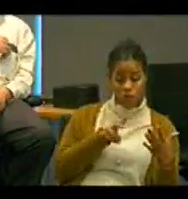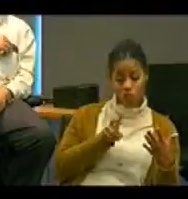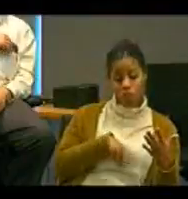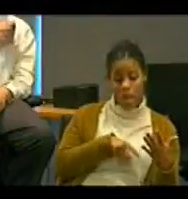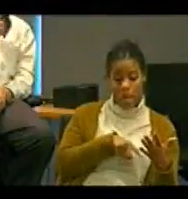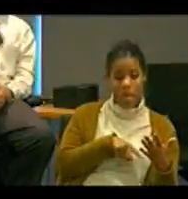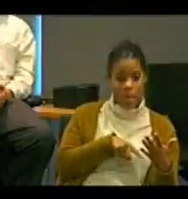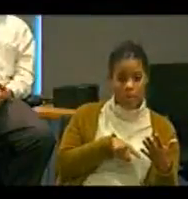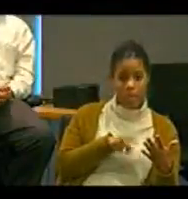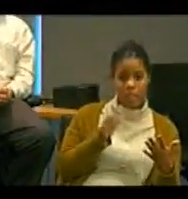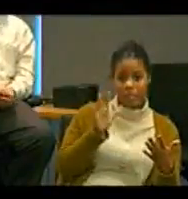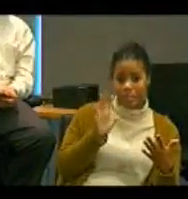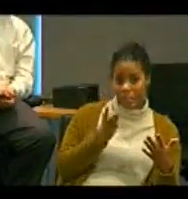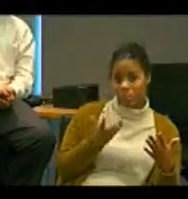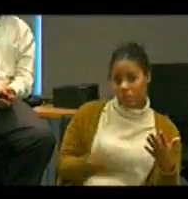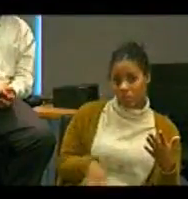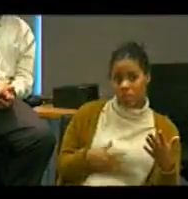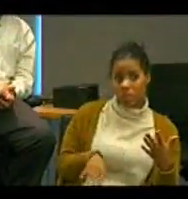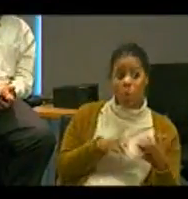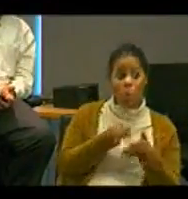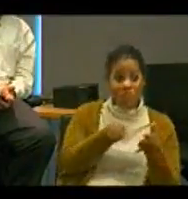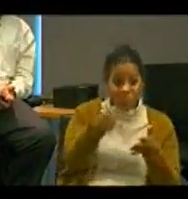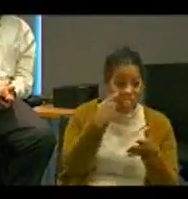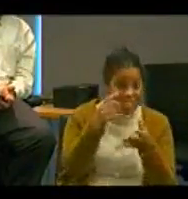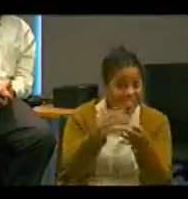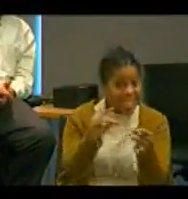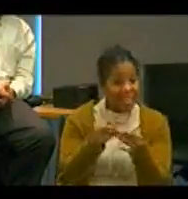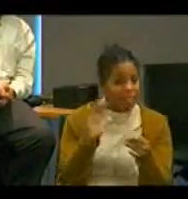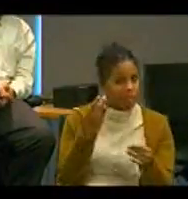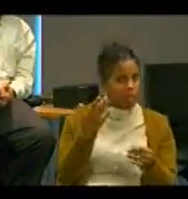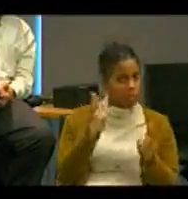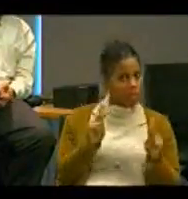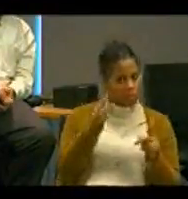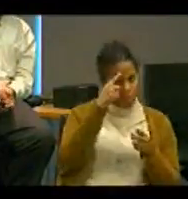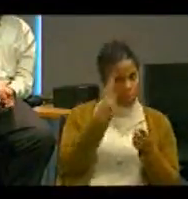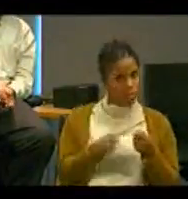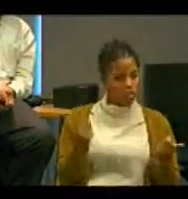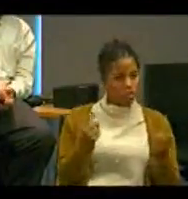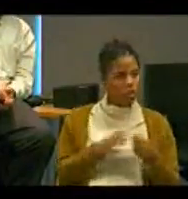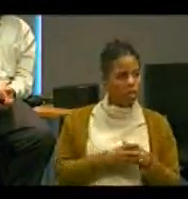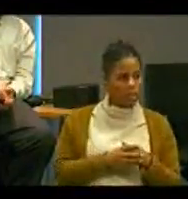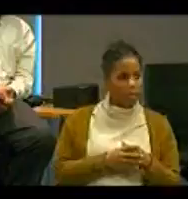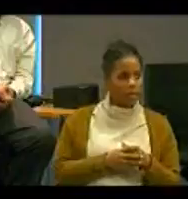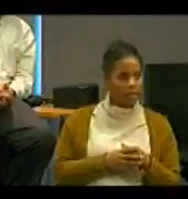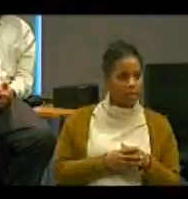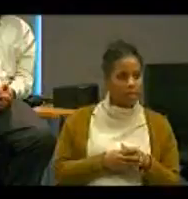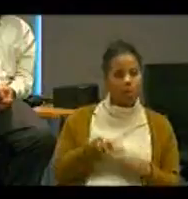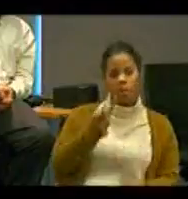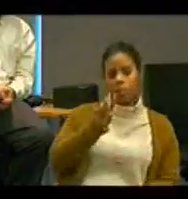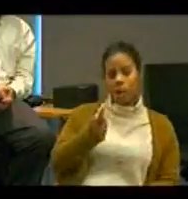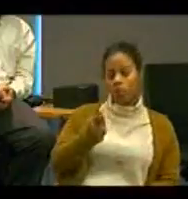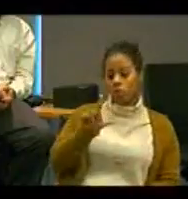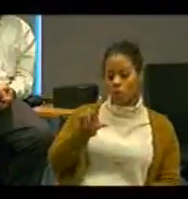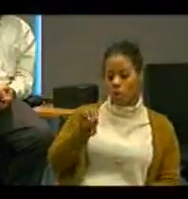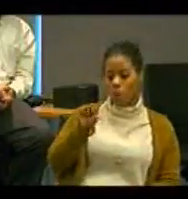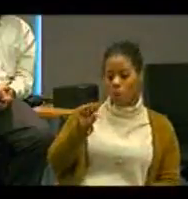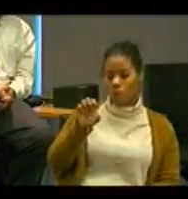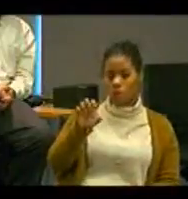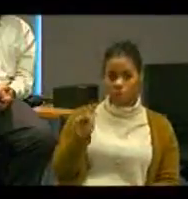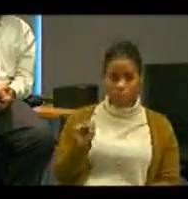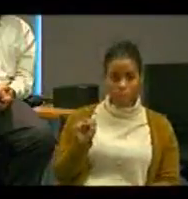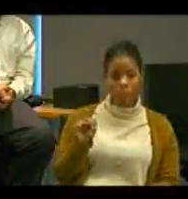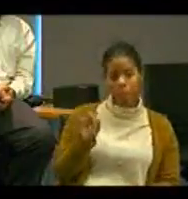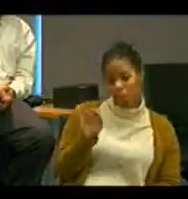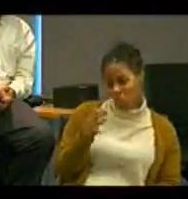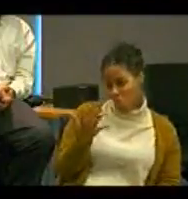good bit of disagreement with what you just said. Dr. Lowson, if you'd like,